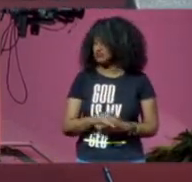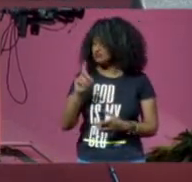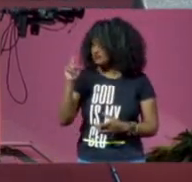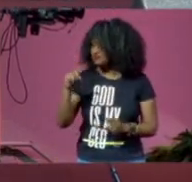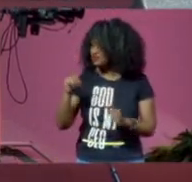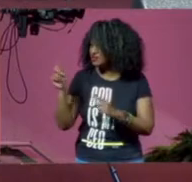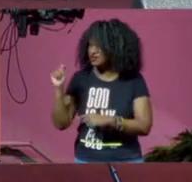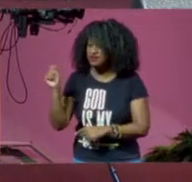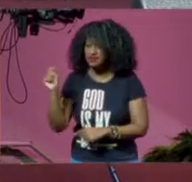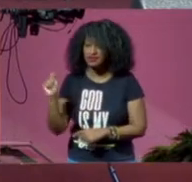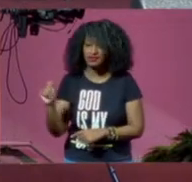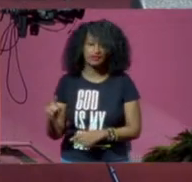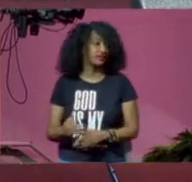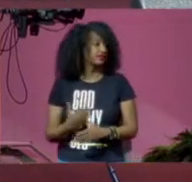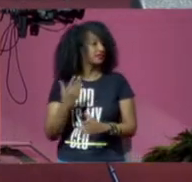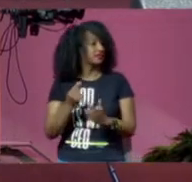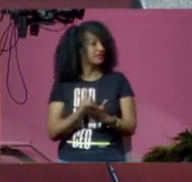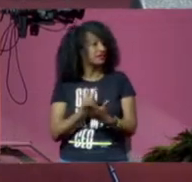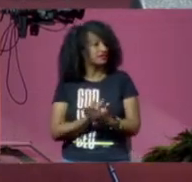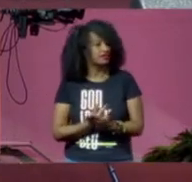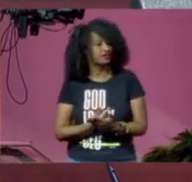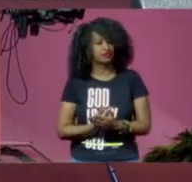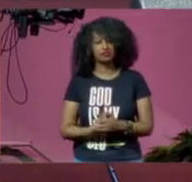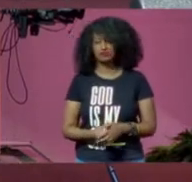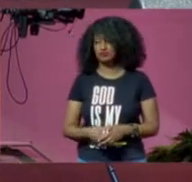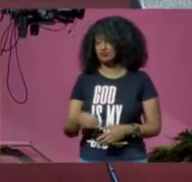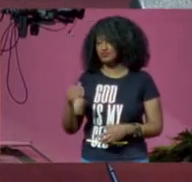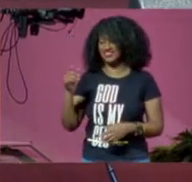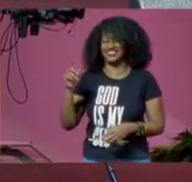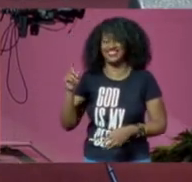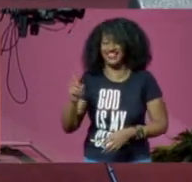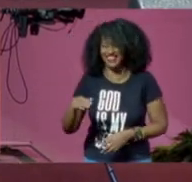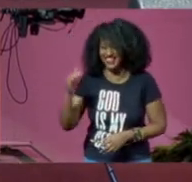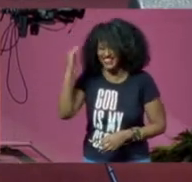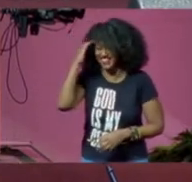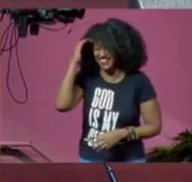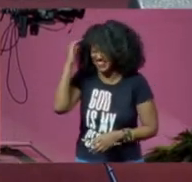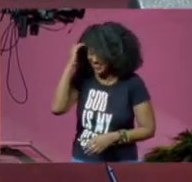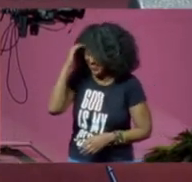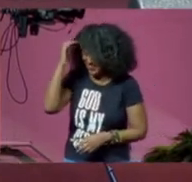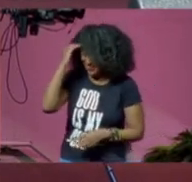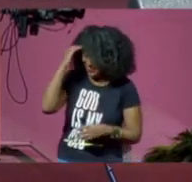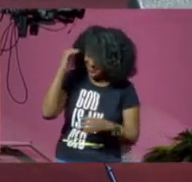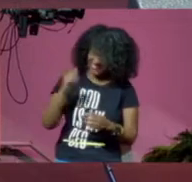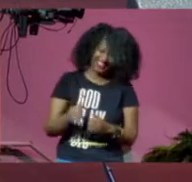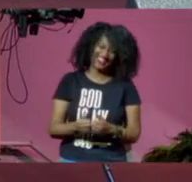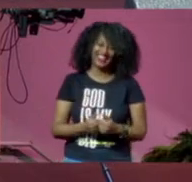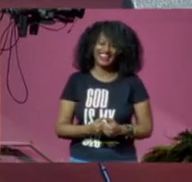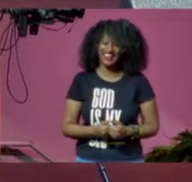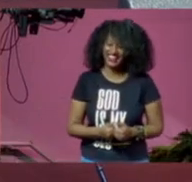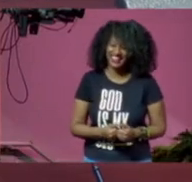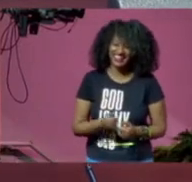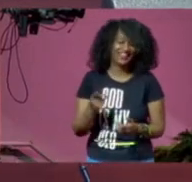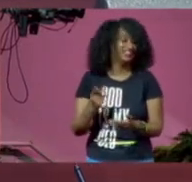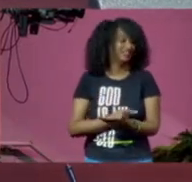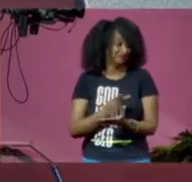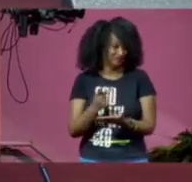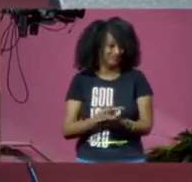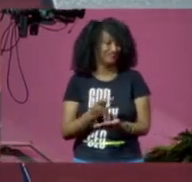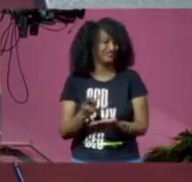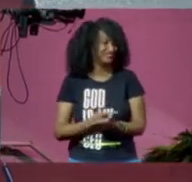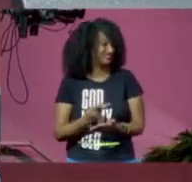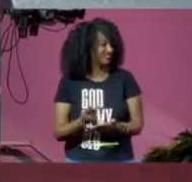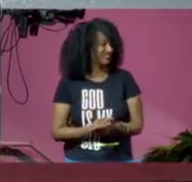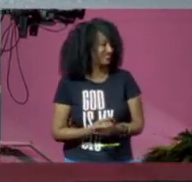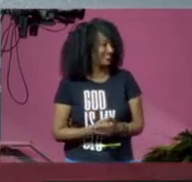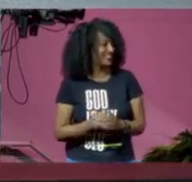They should know. By the fifth grade, you should know your times tables. You should know your times tables, and you should know, amen, Sister Sharp, how to do